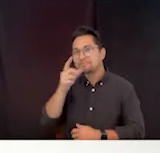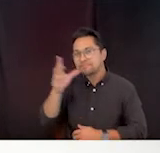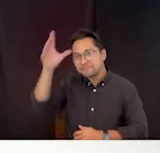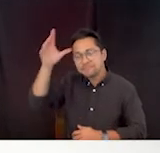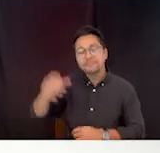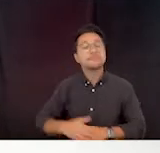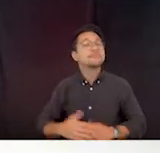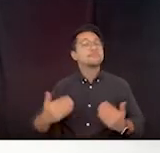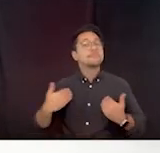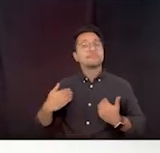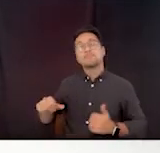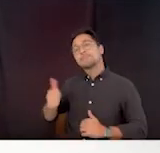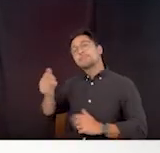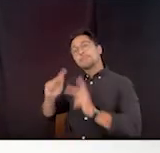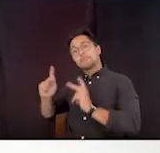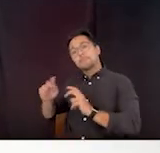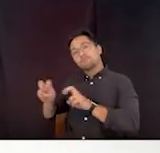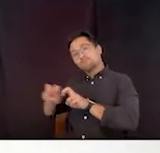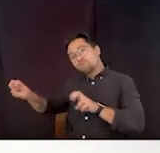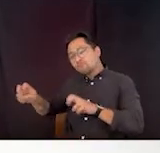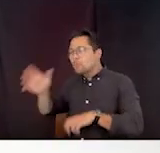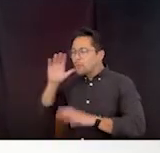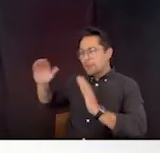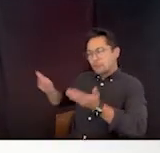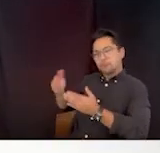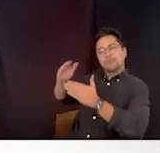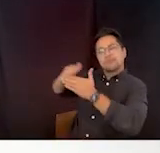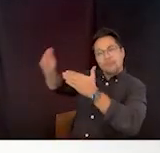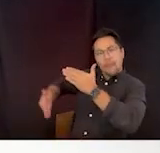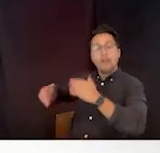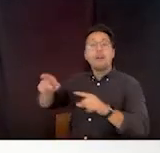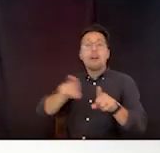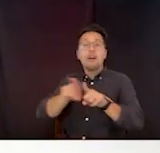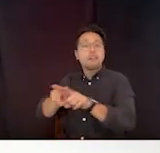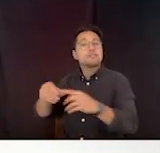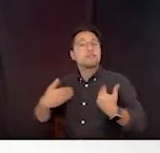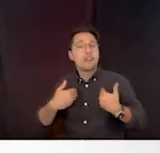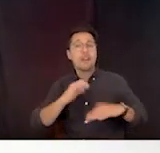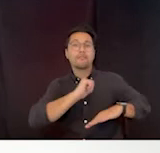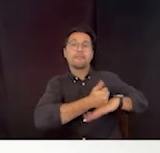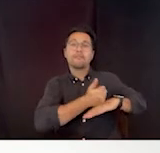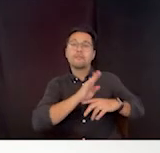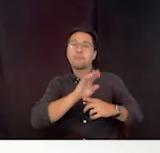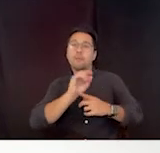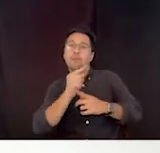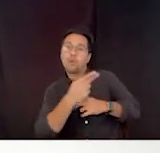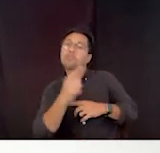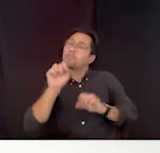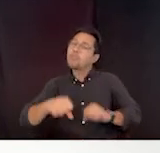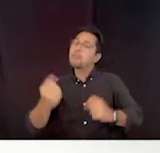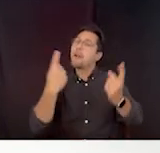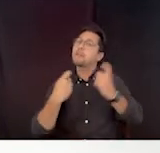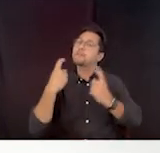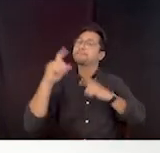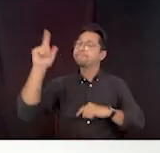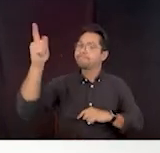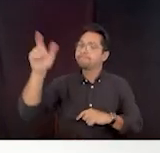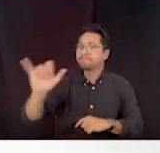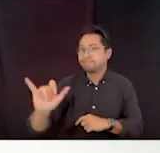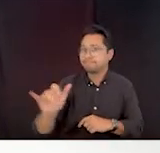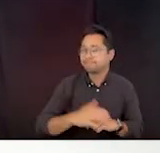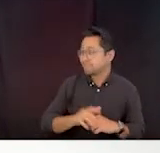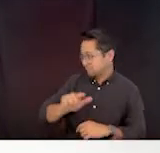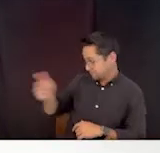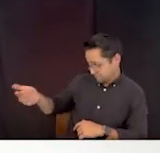today here with us who we'll introduce at the end, and we also have a booth. You guys can stop by and ask us questions. I'm going to turn it back over to Amy now. Thank